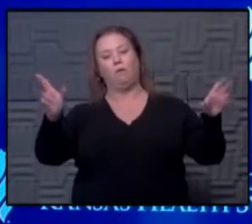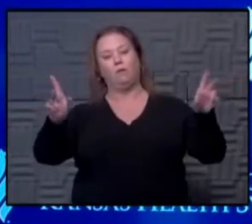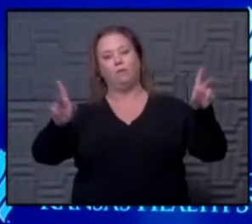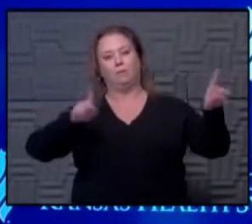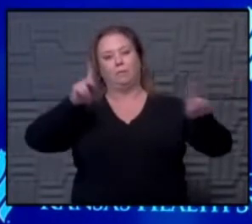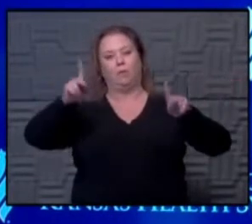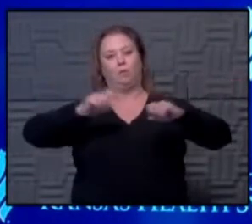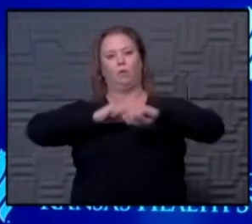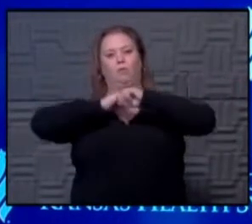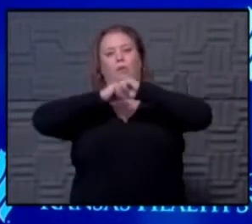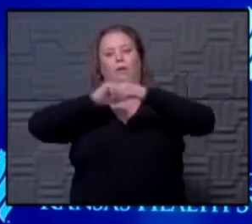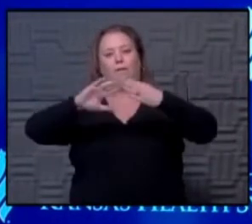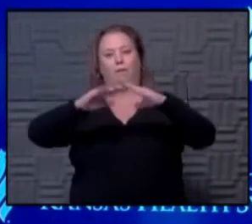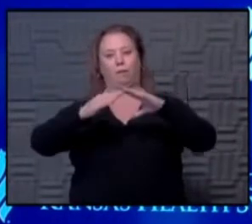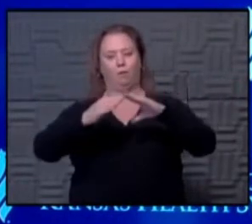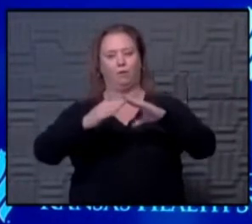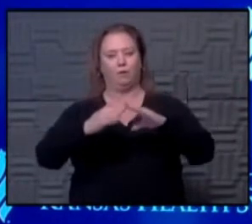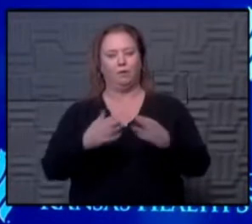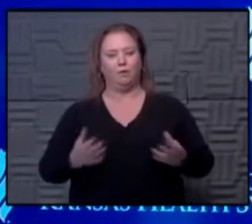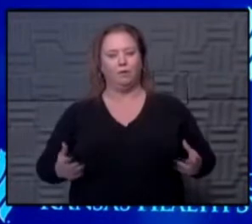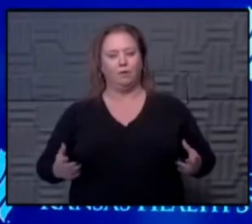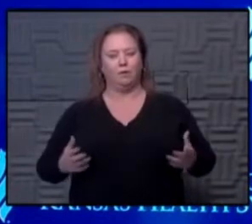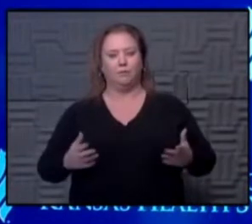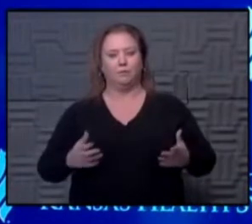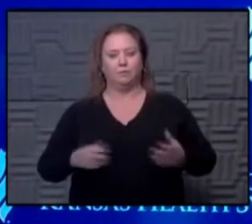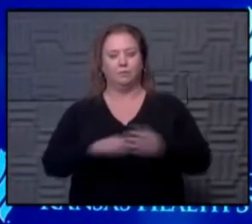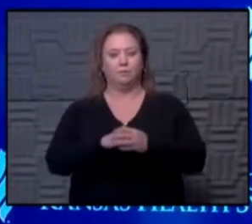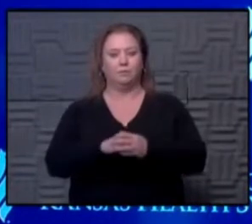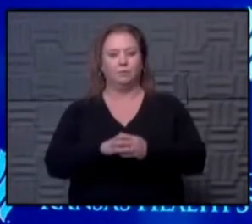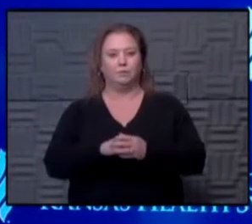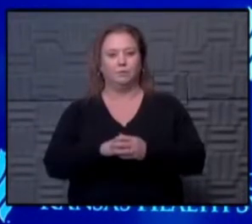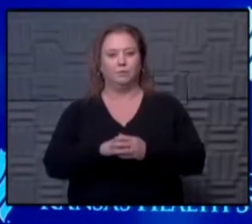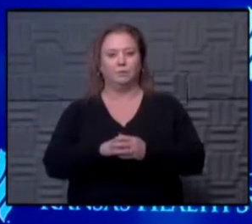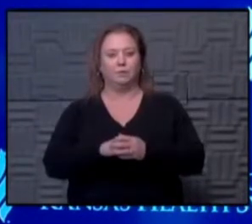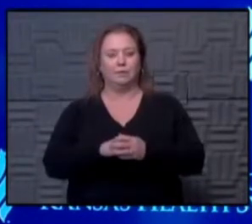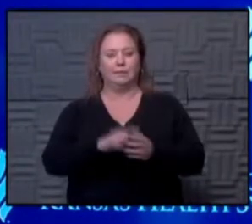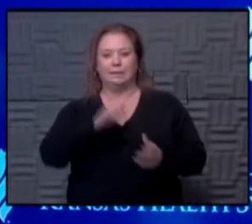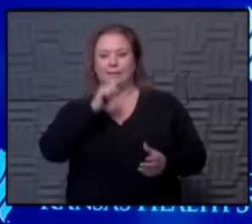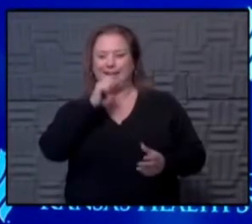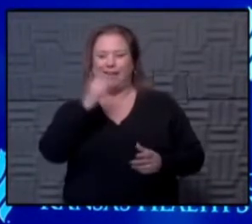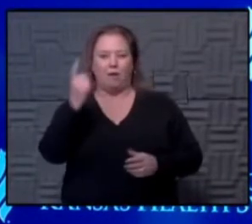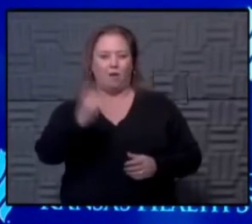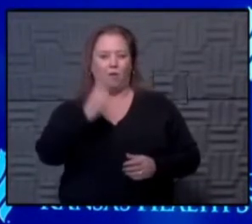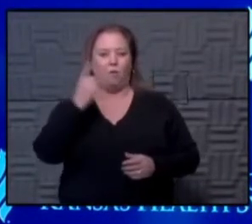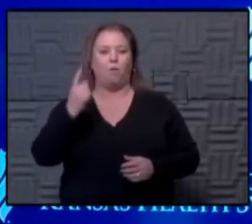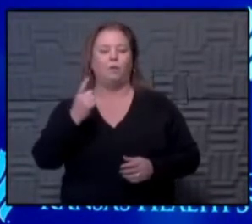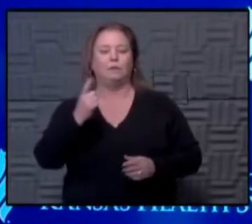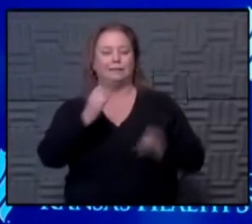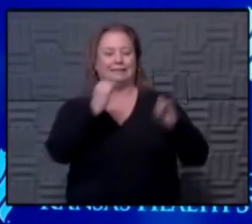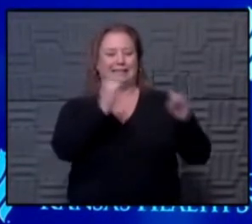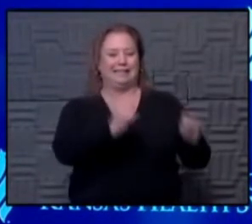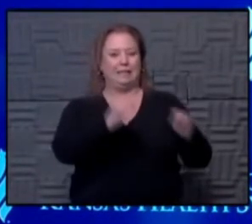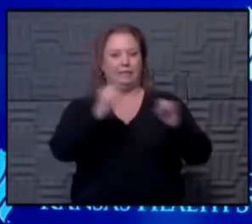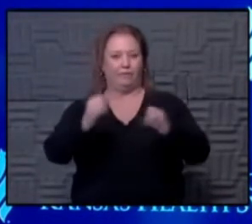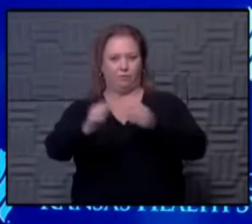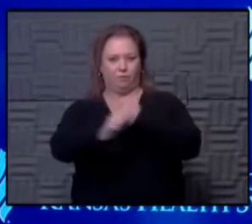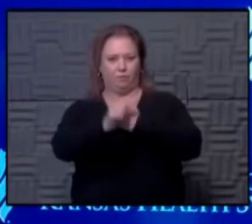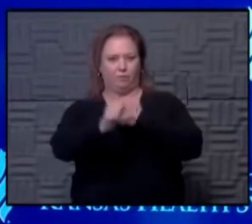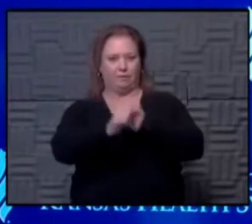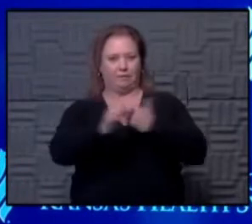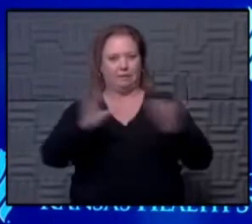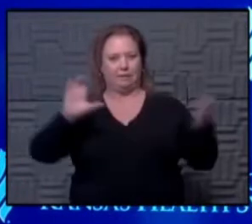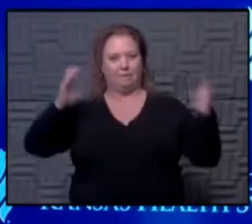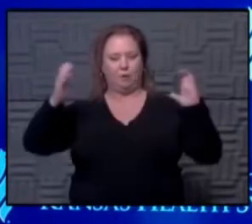this to protect our community, the entire population. And so it's not always just an individual risk versus